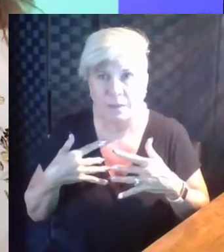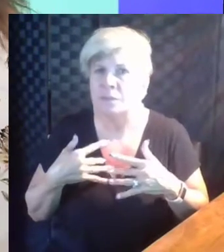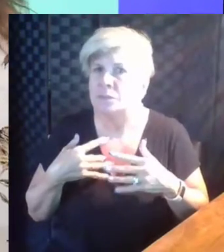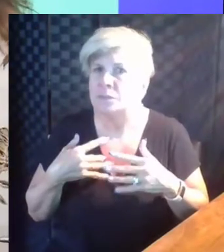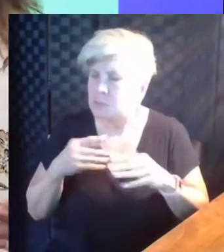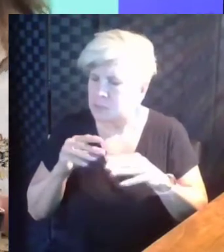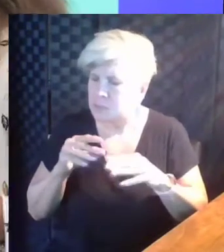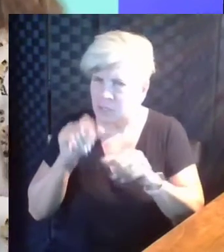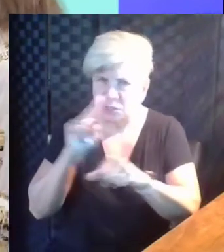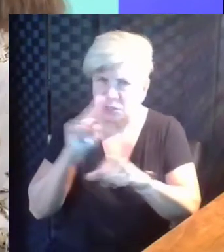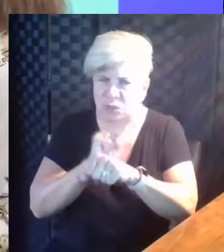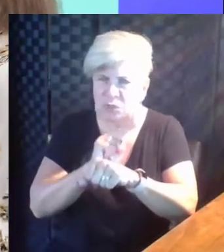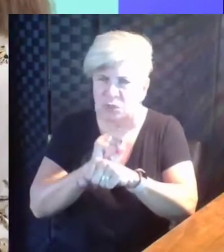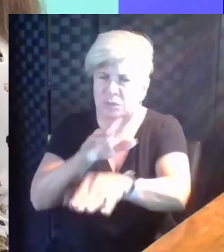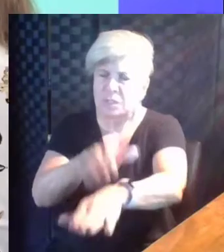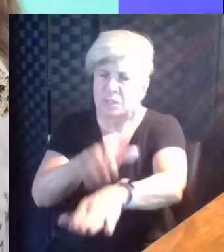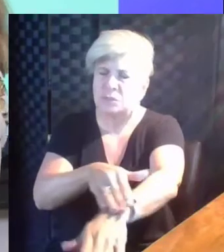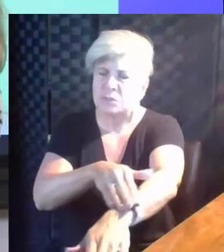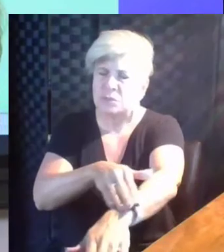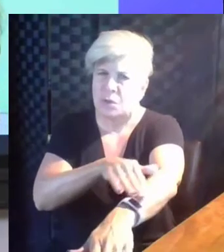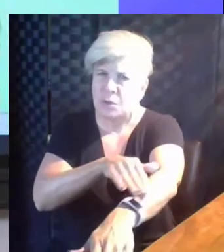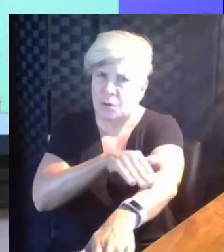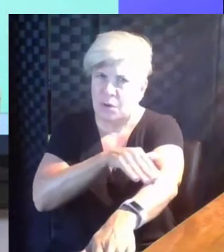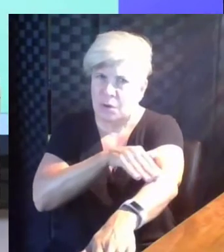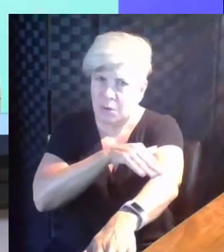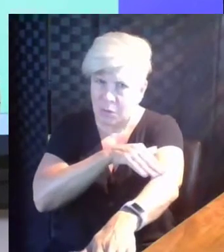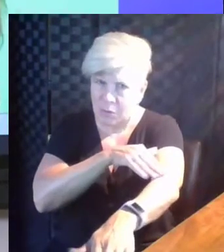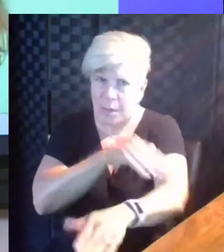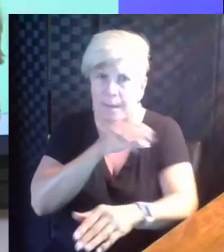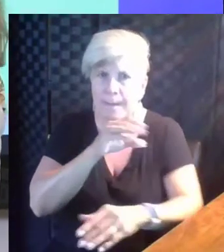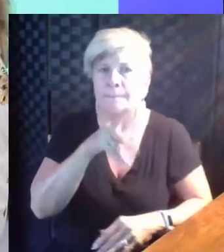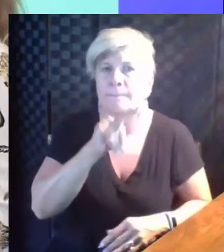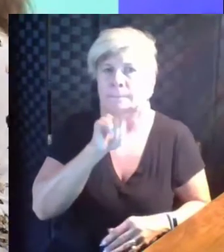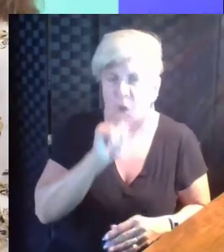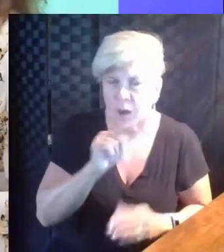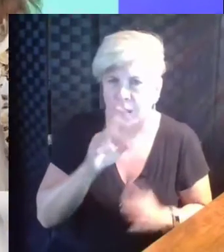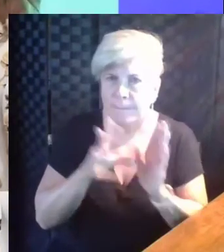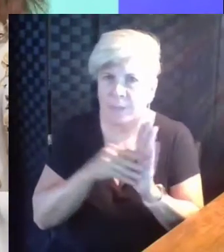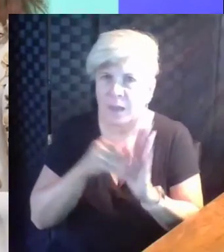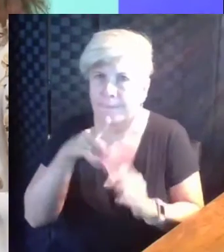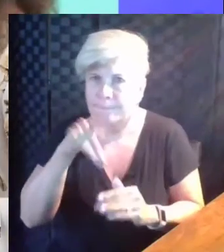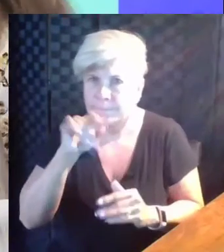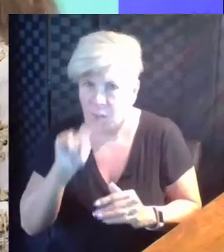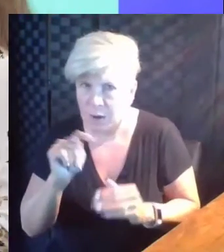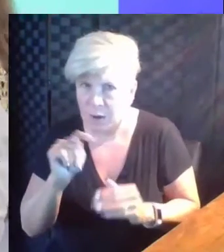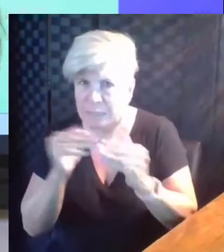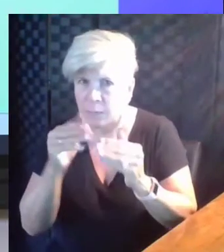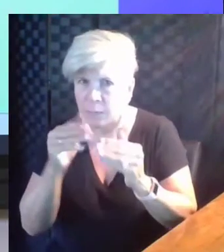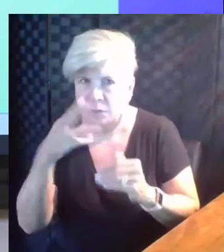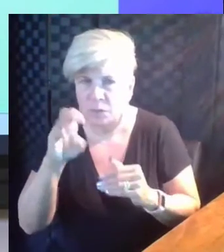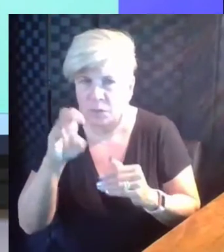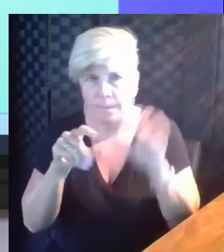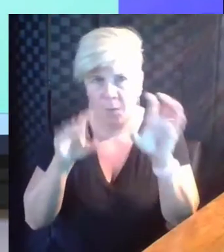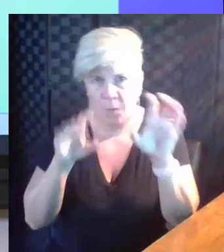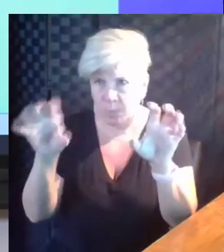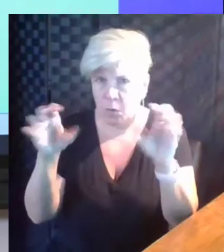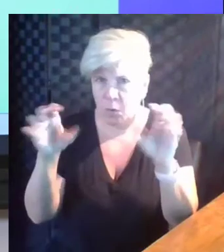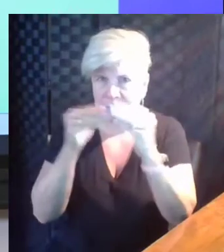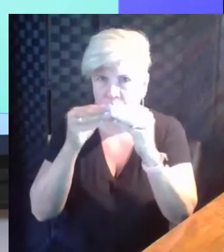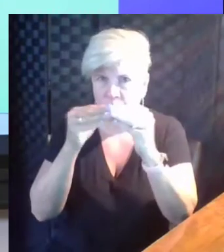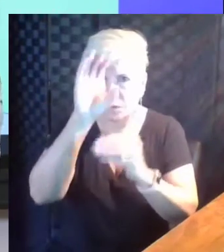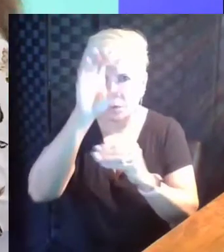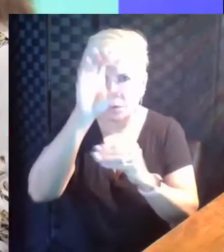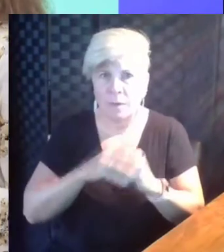we're just going to take our time and go nice and slow. But remember, part plus part equals whole. So down here, part plus part